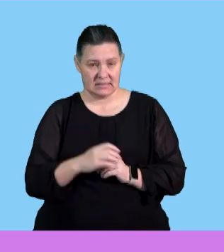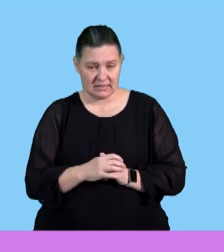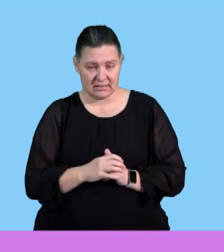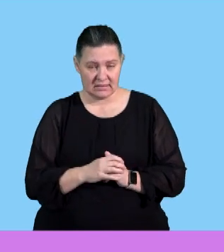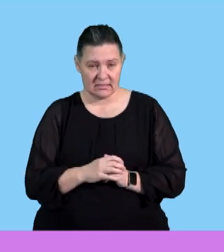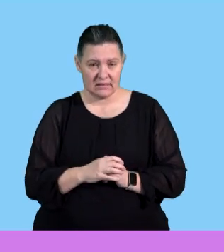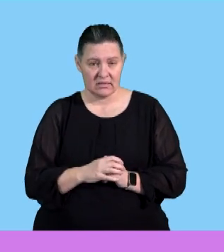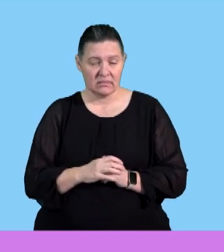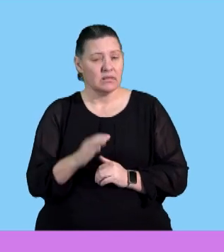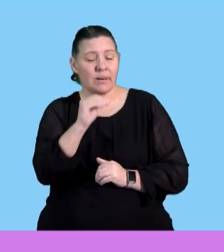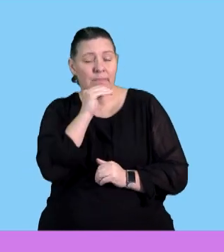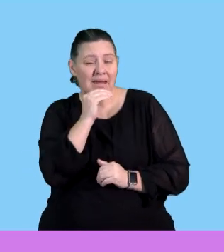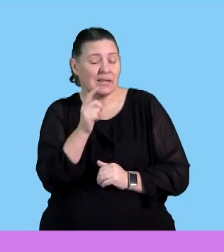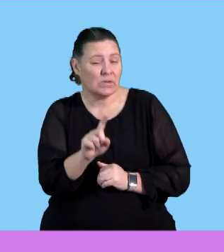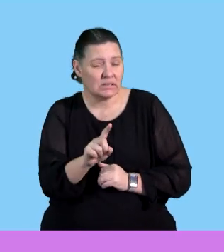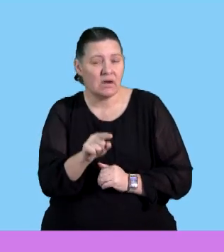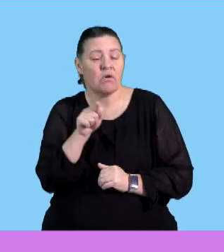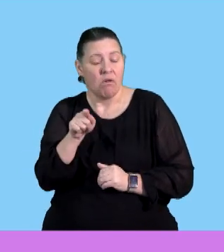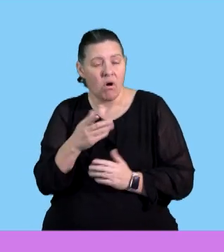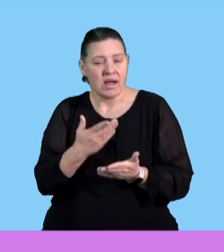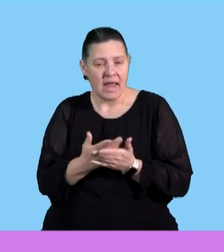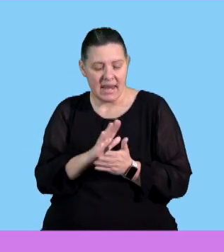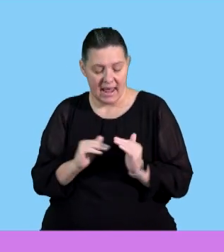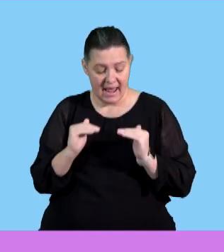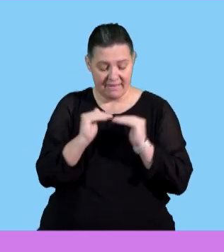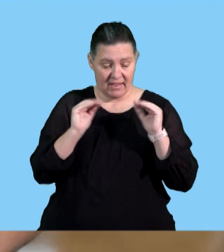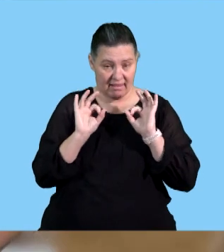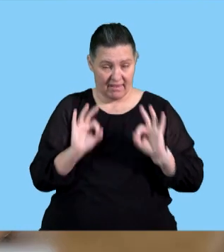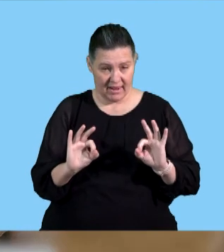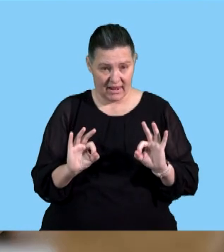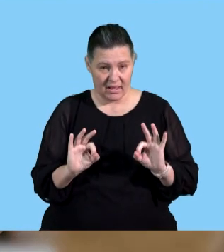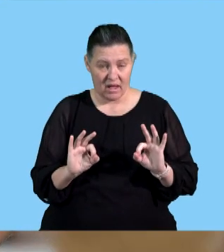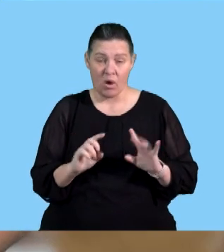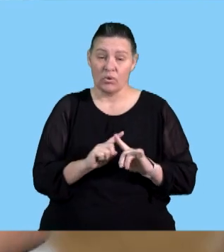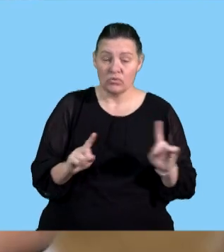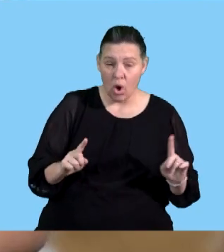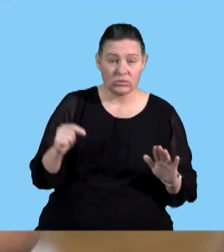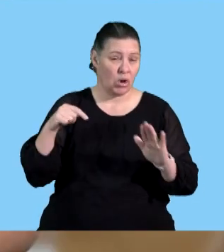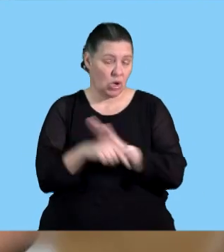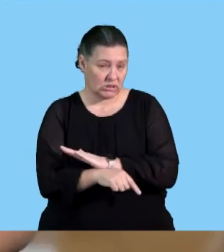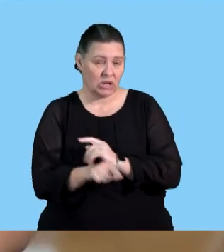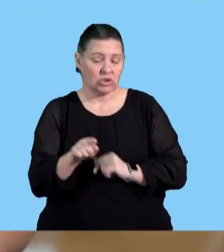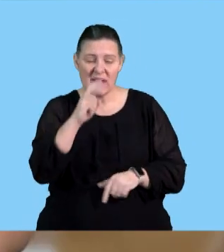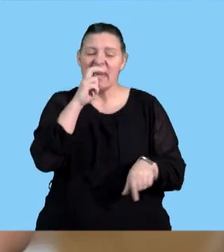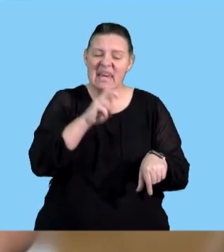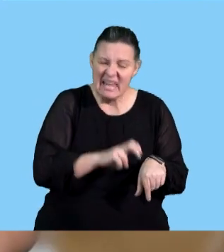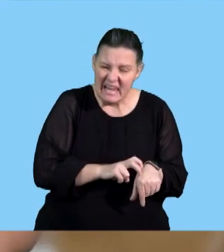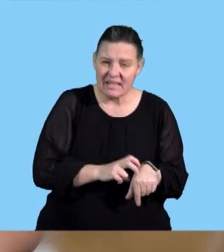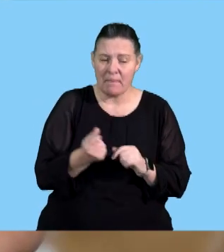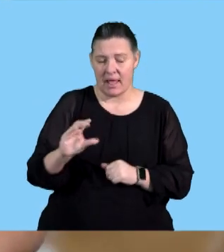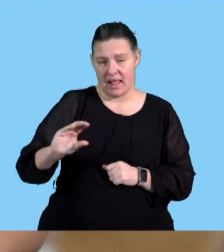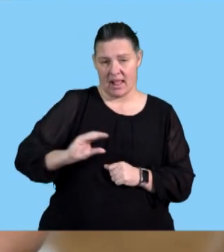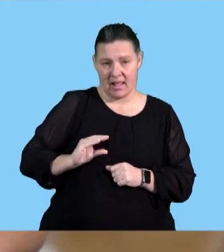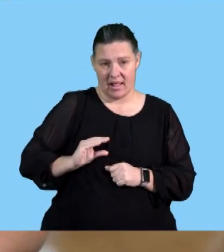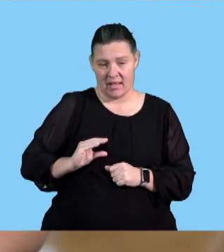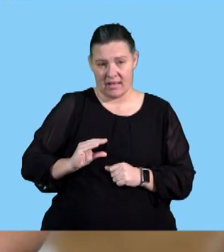10,690 rand. So that means for her to break even and not have a loss, she